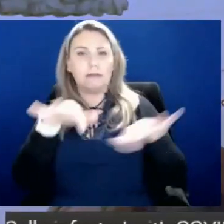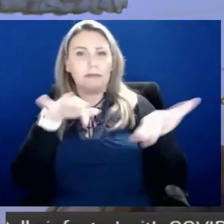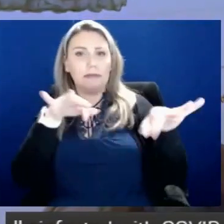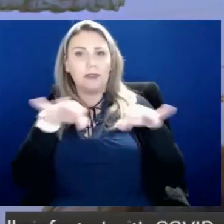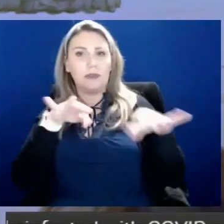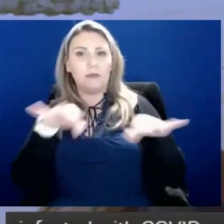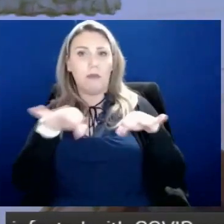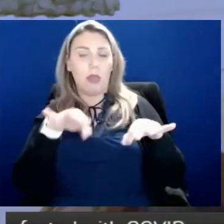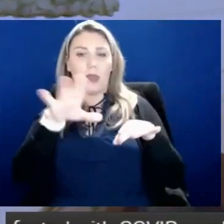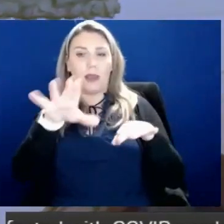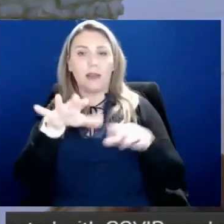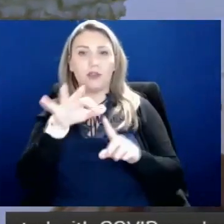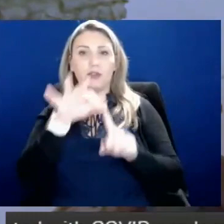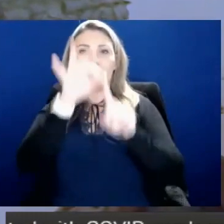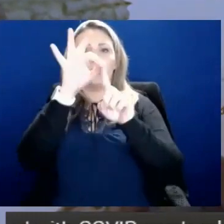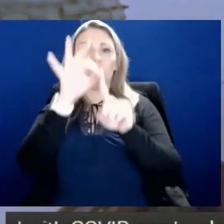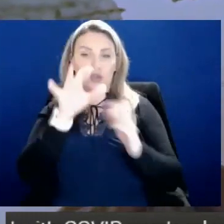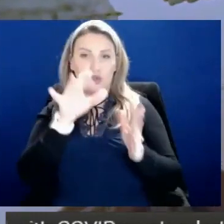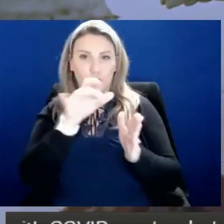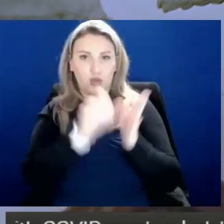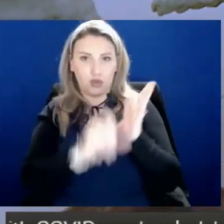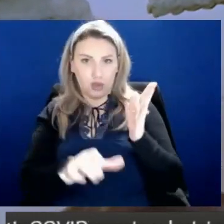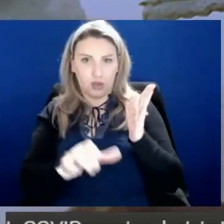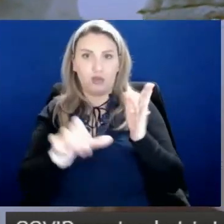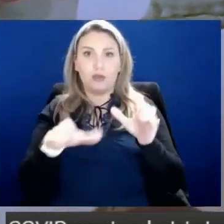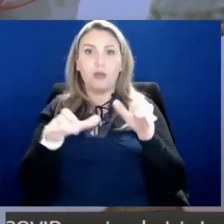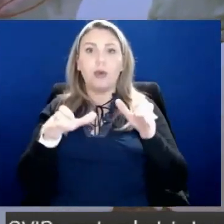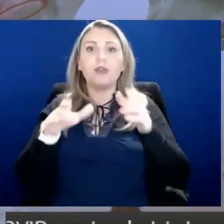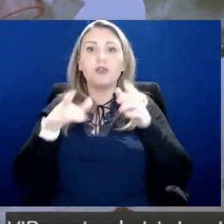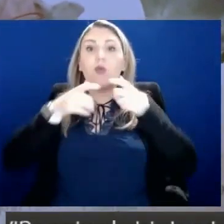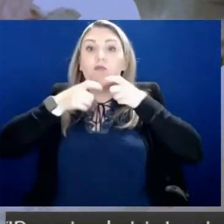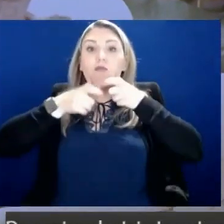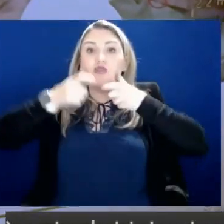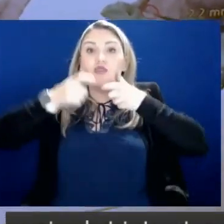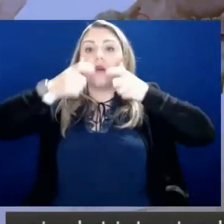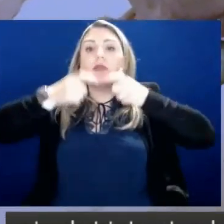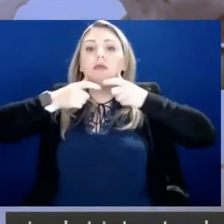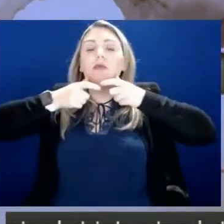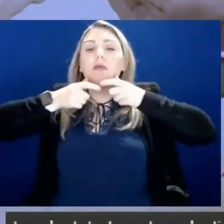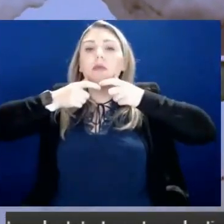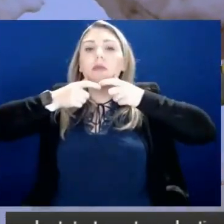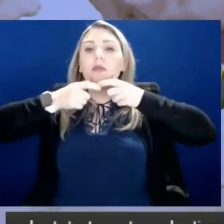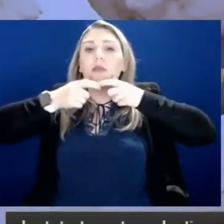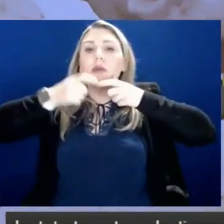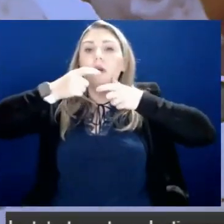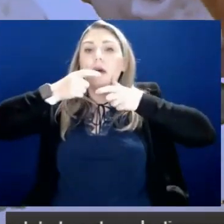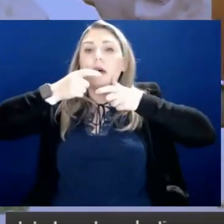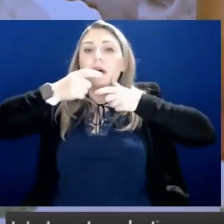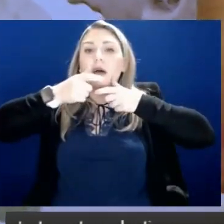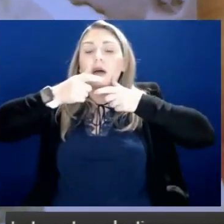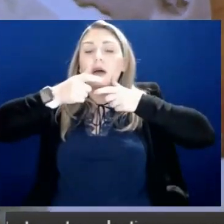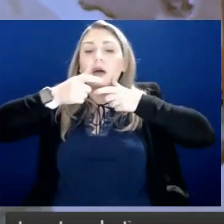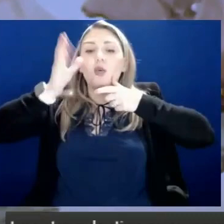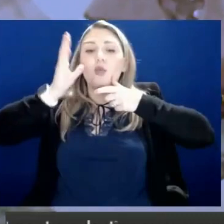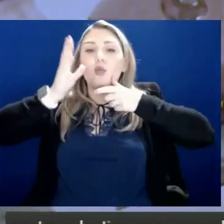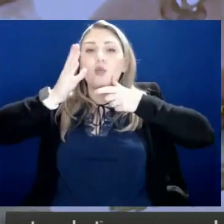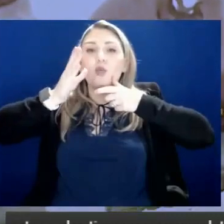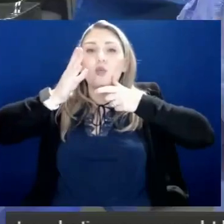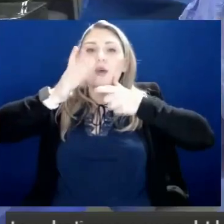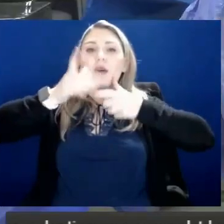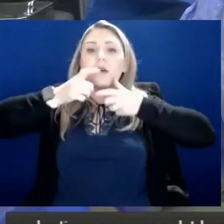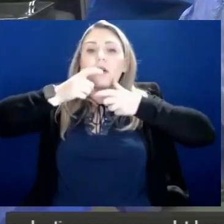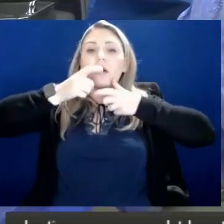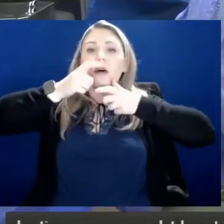move both jaws forward. The upper jaw is going to come forward, and the lower jaw is going to come forward to meet it, to close the bite and open the